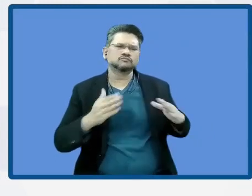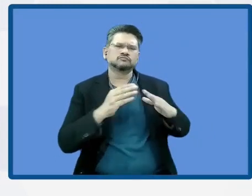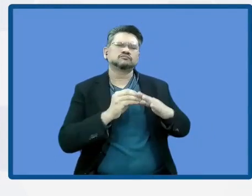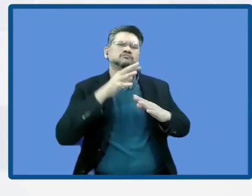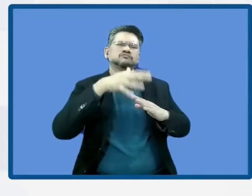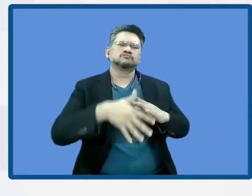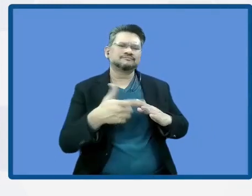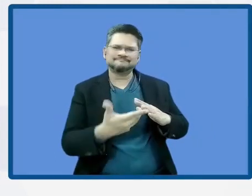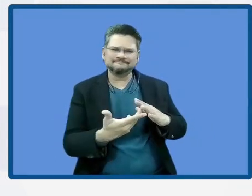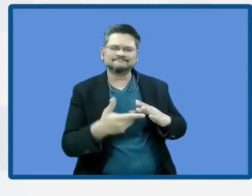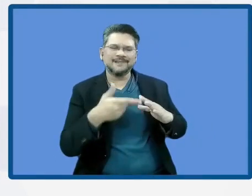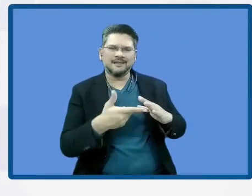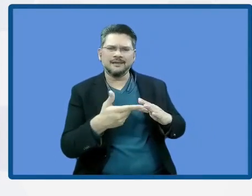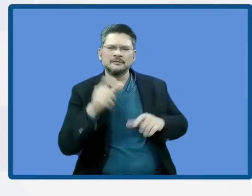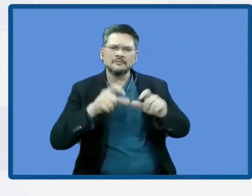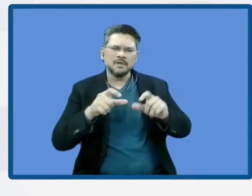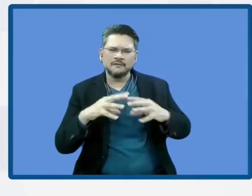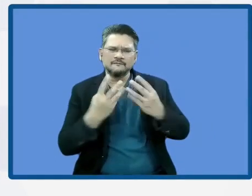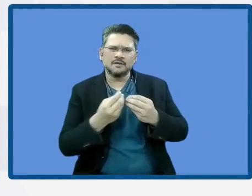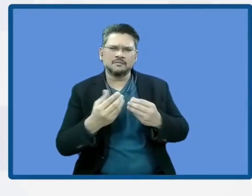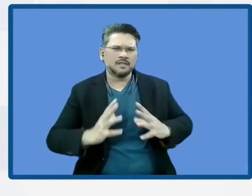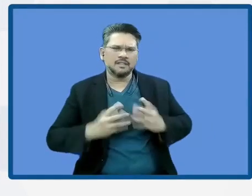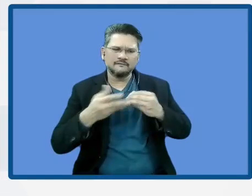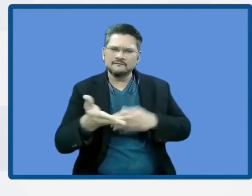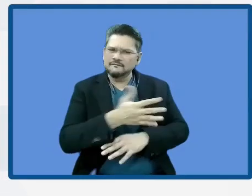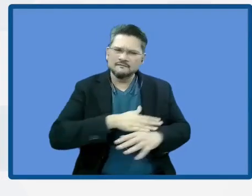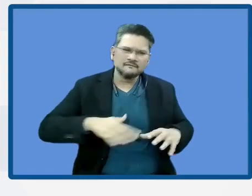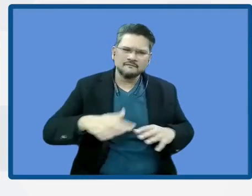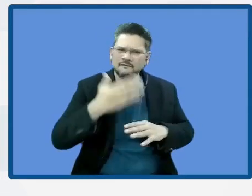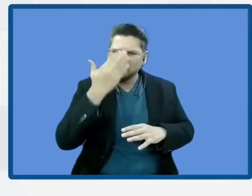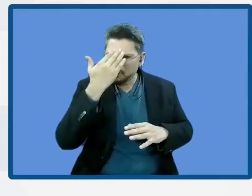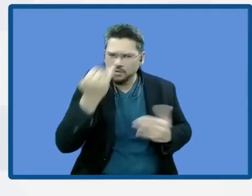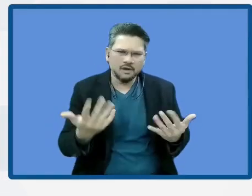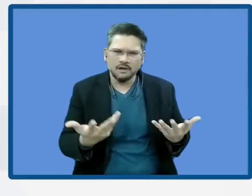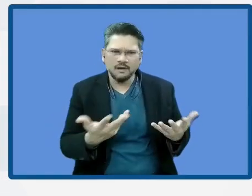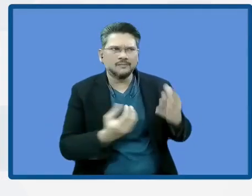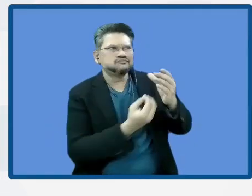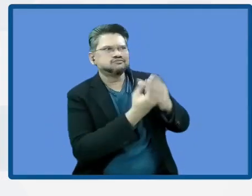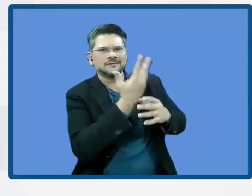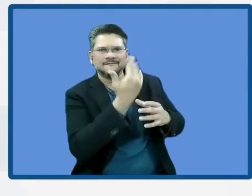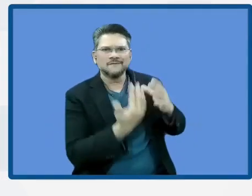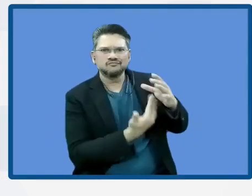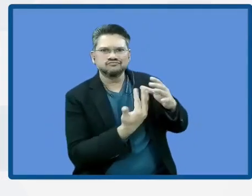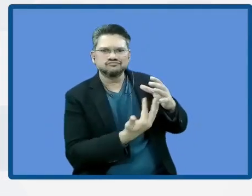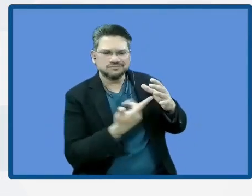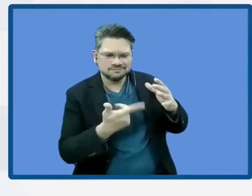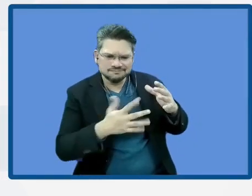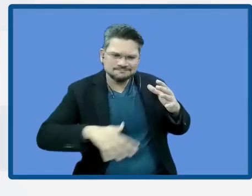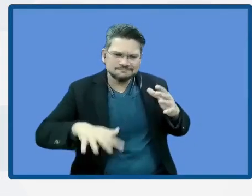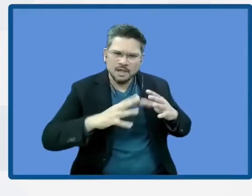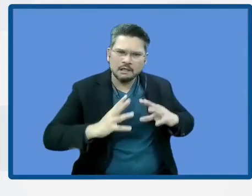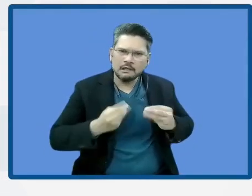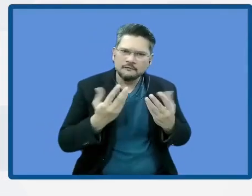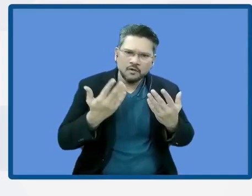soil. Because of the new minerals and the nutrients that are created, that are found there thanks